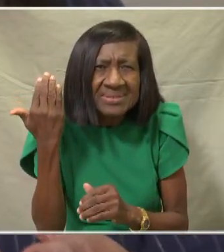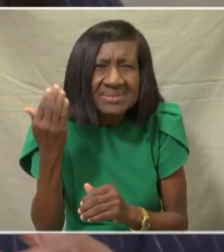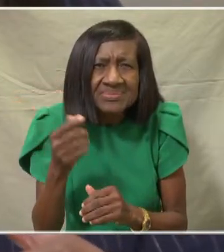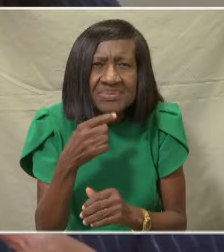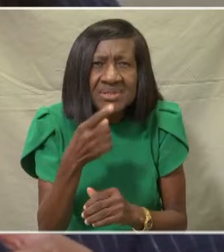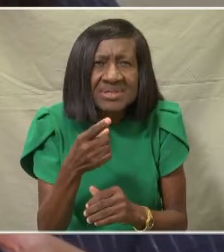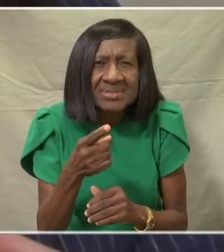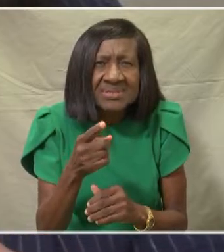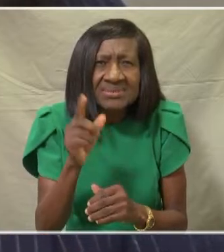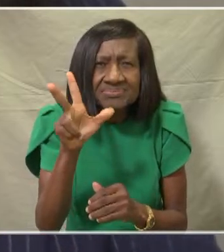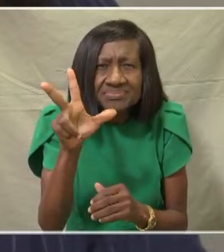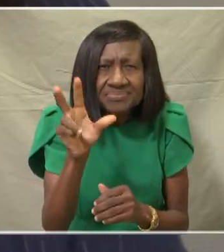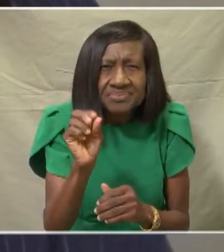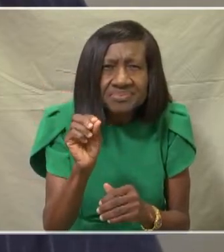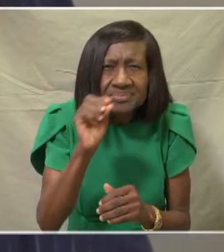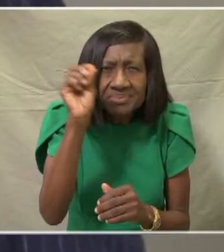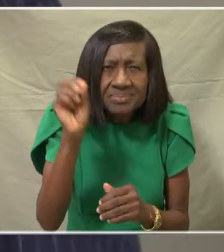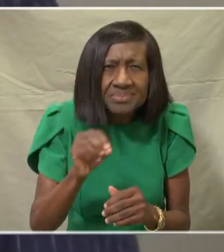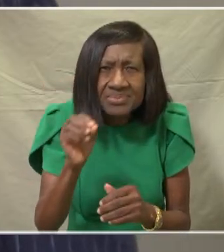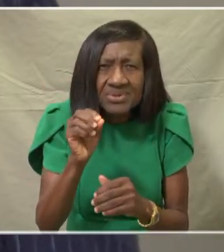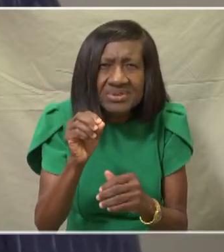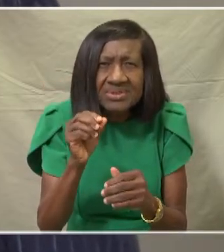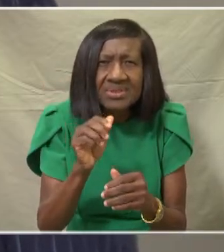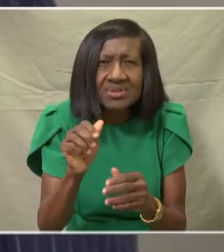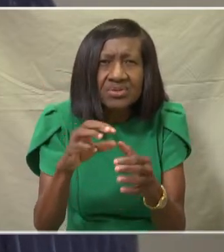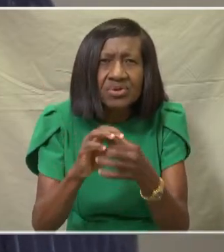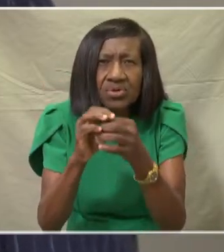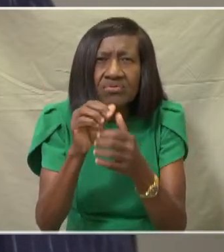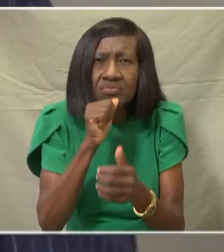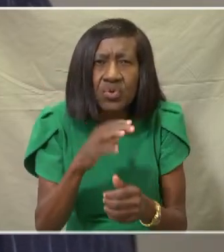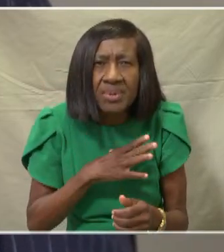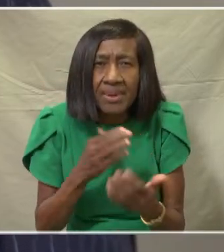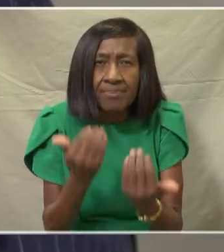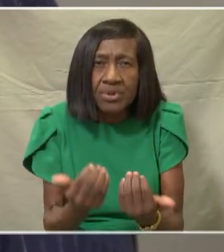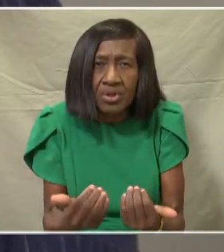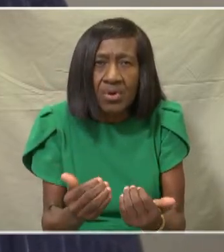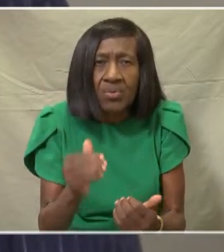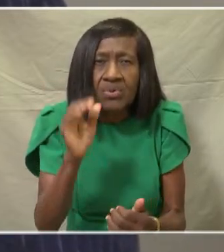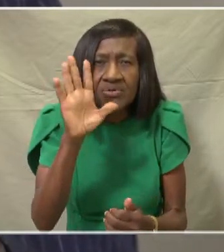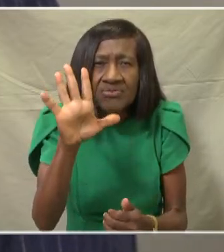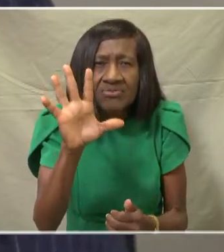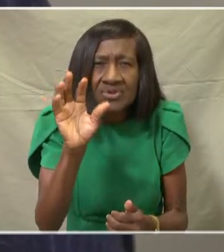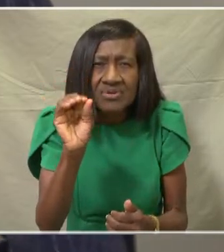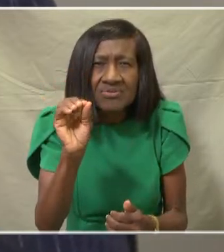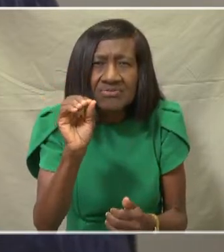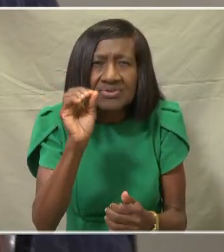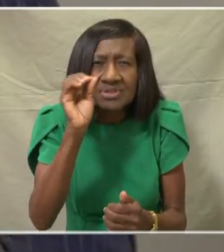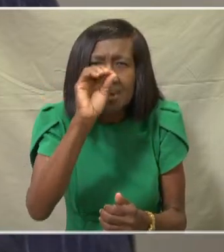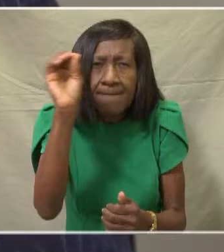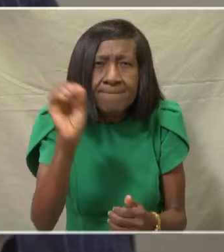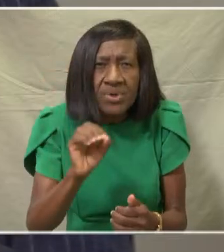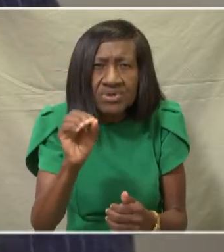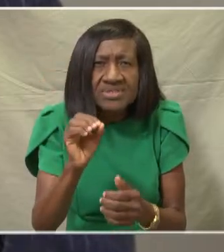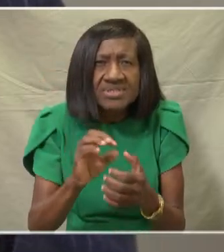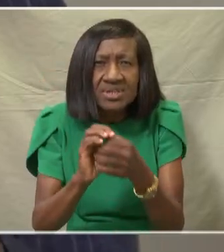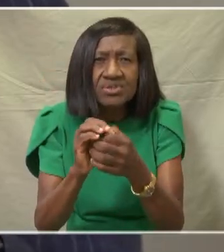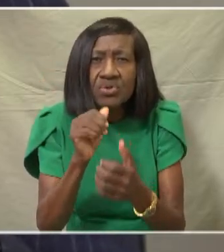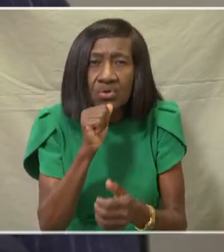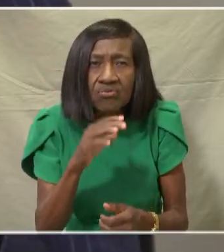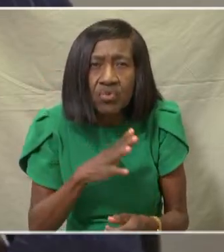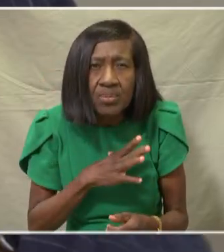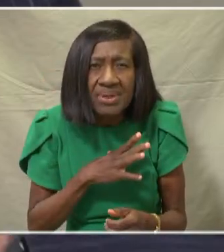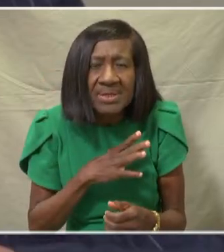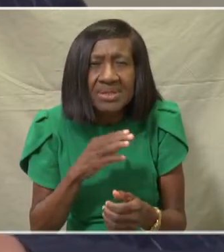have 30% of women? The call is moving now more towards 50% of women. So there are evolving trends in the